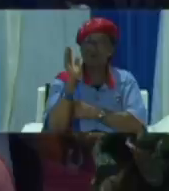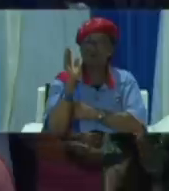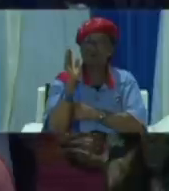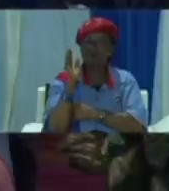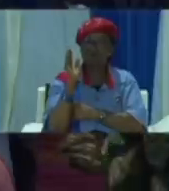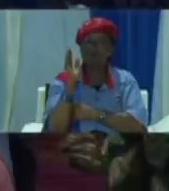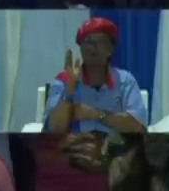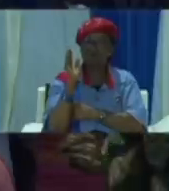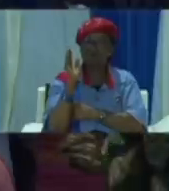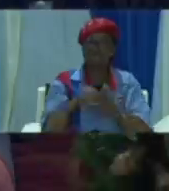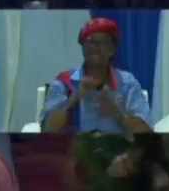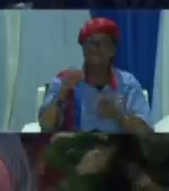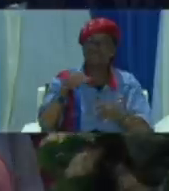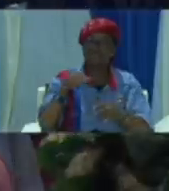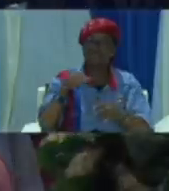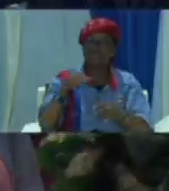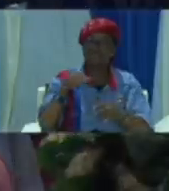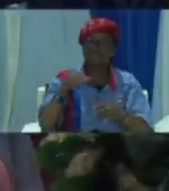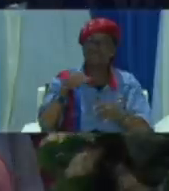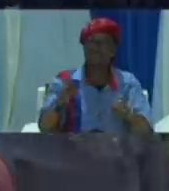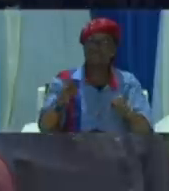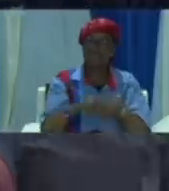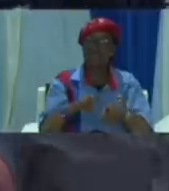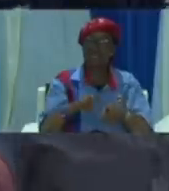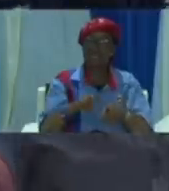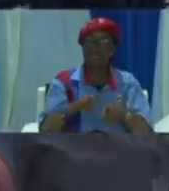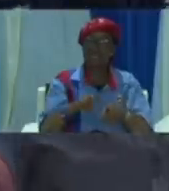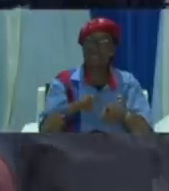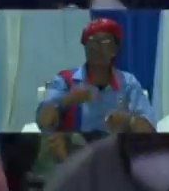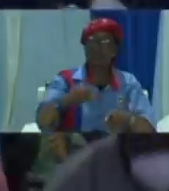This is a night like no other